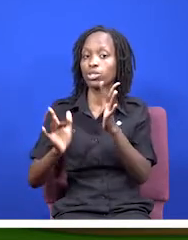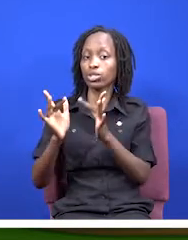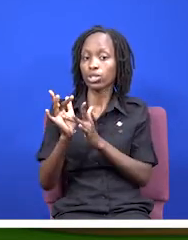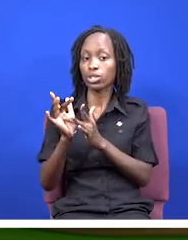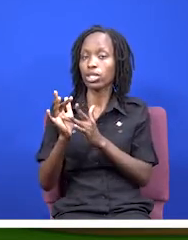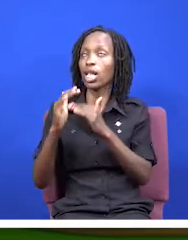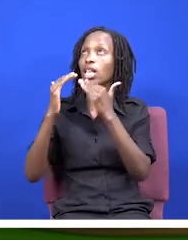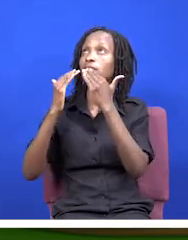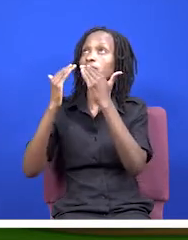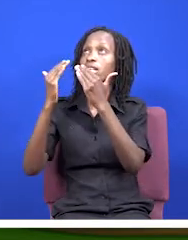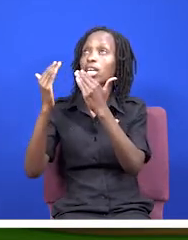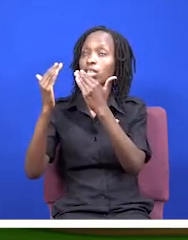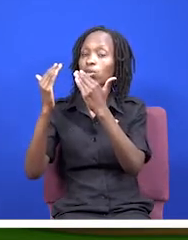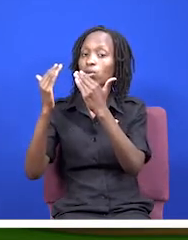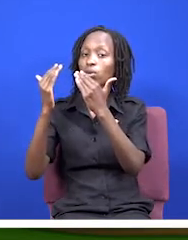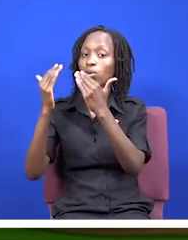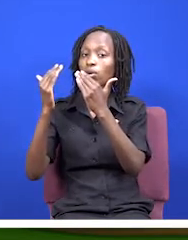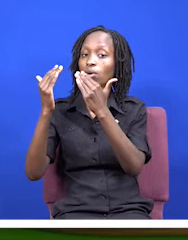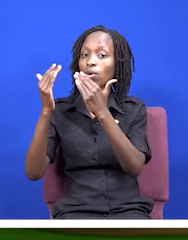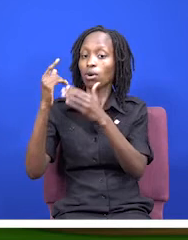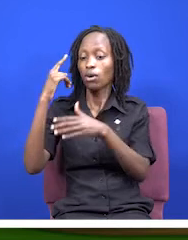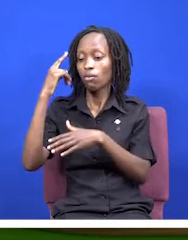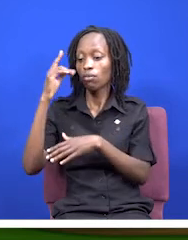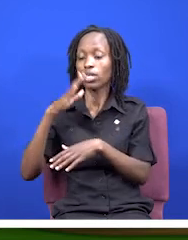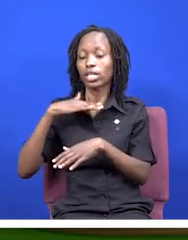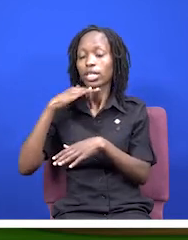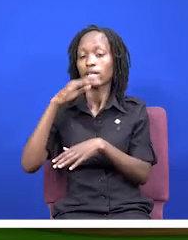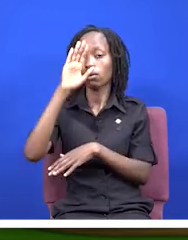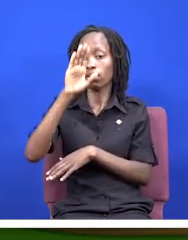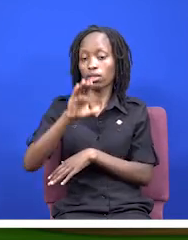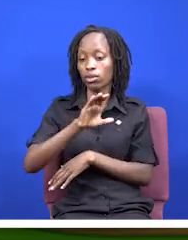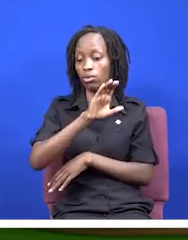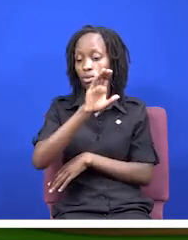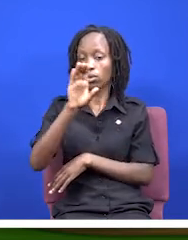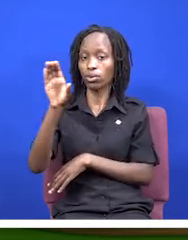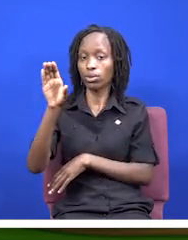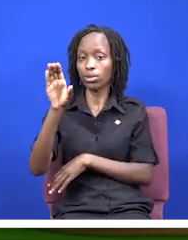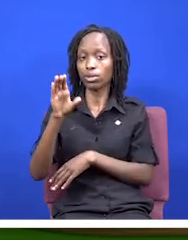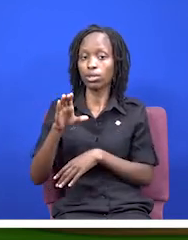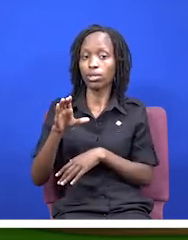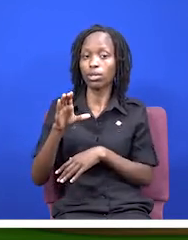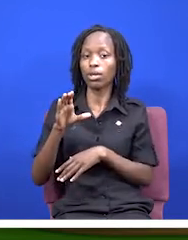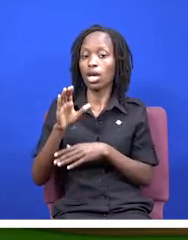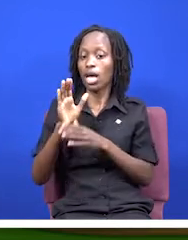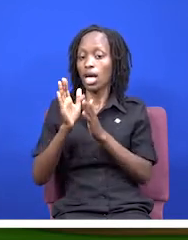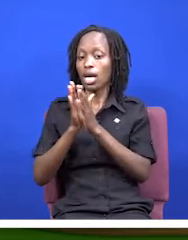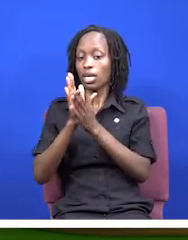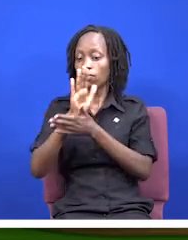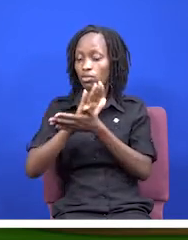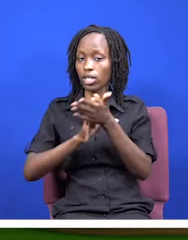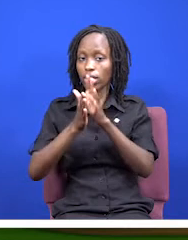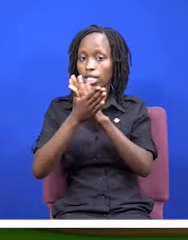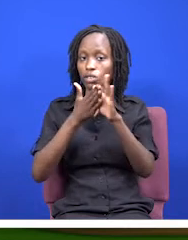Lord Jesus. Thank you. Thank you. For dying on the cross. For dying on the cross. For forgiving